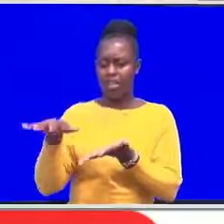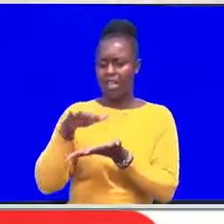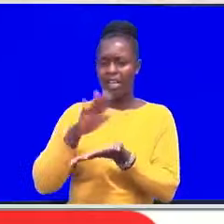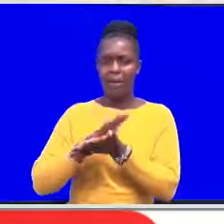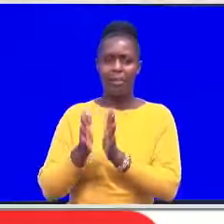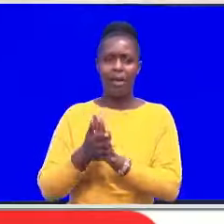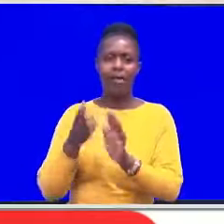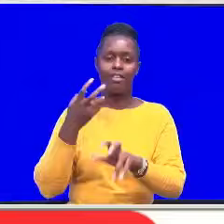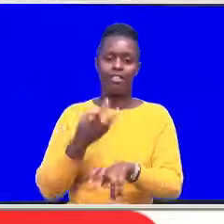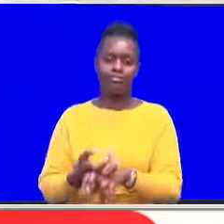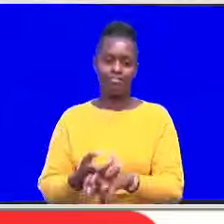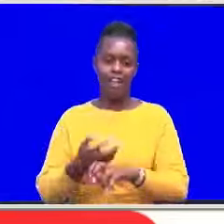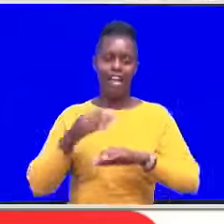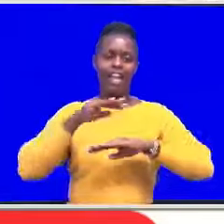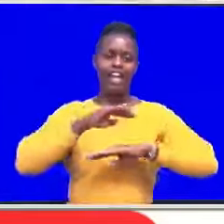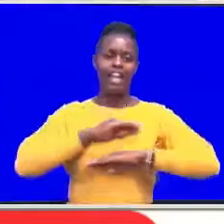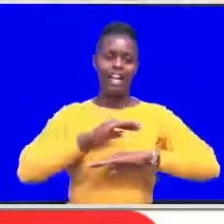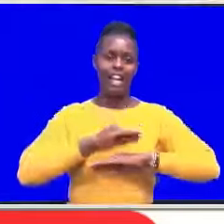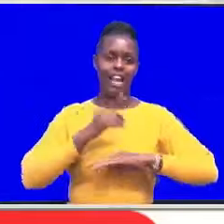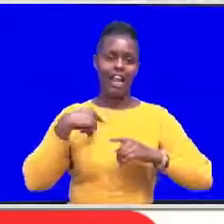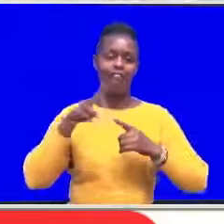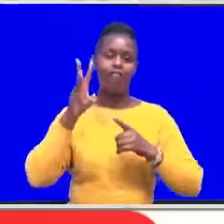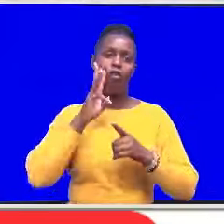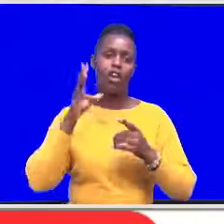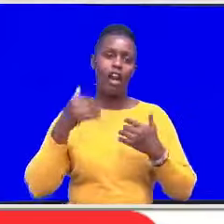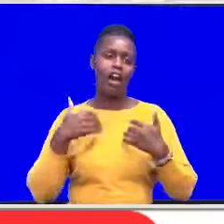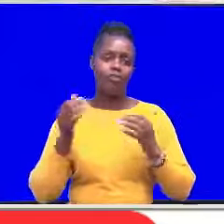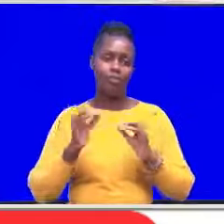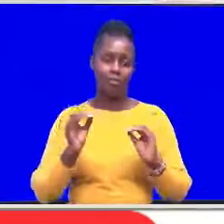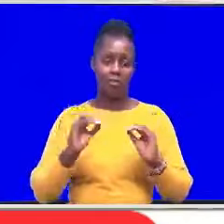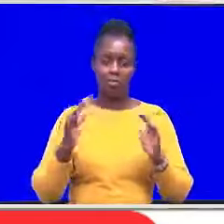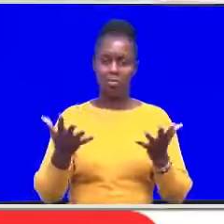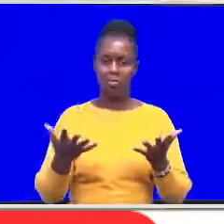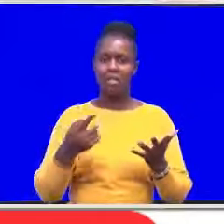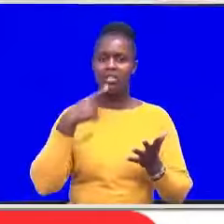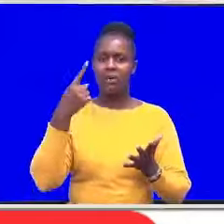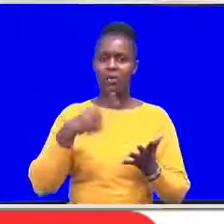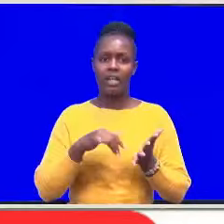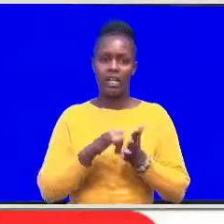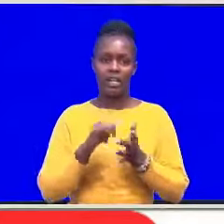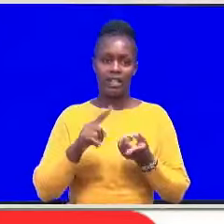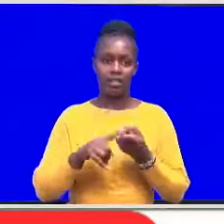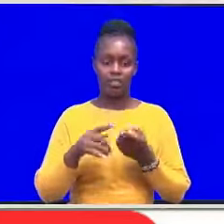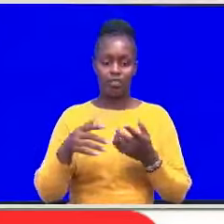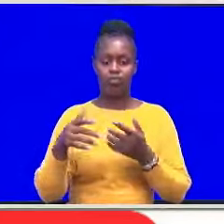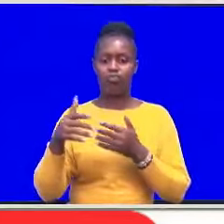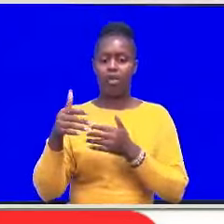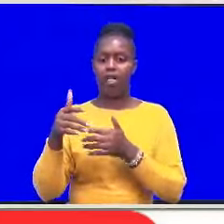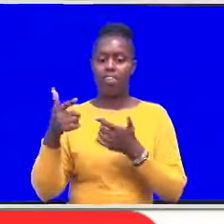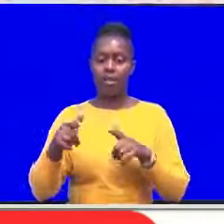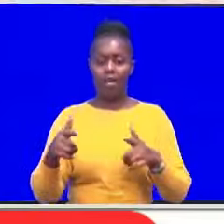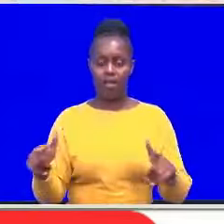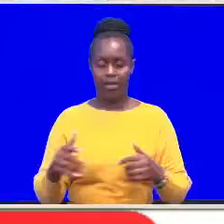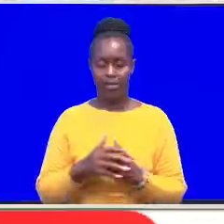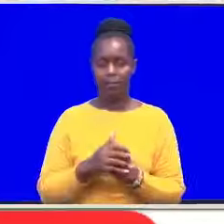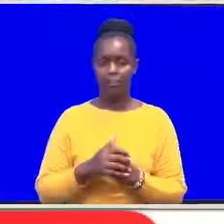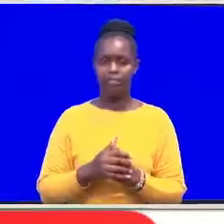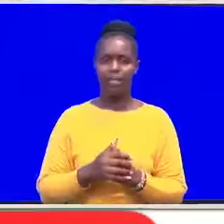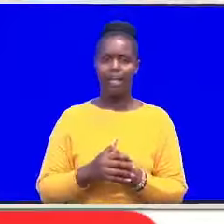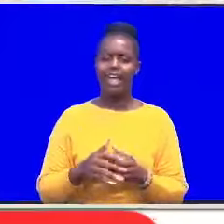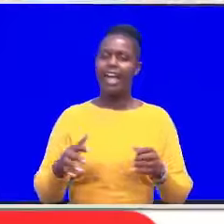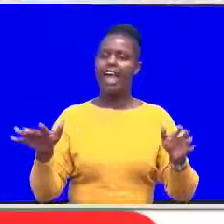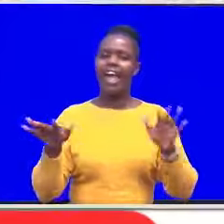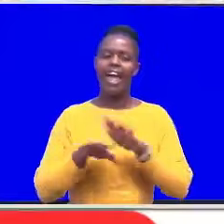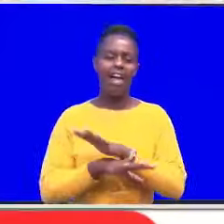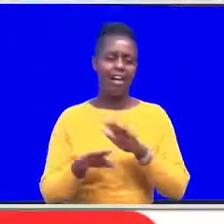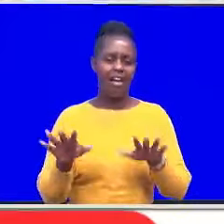already inadequate supplied with piped water, despite its proximity to the lake. Choo zote zimejaa, watu hakuna hawana pali ya